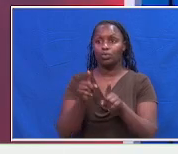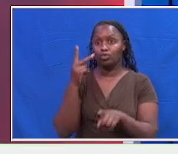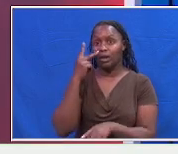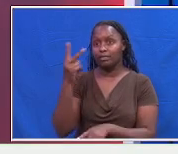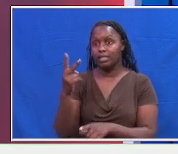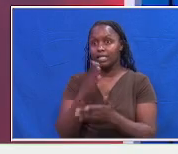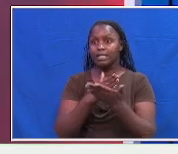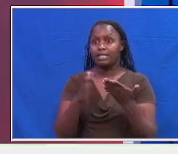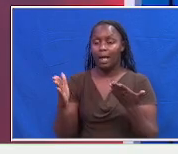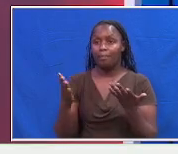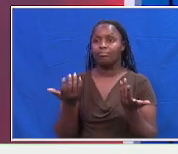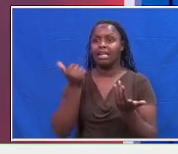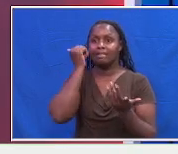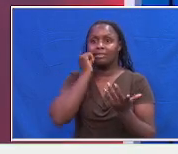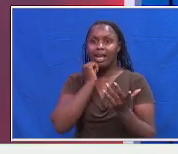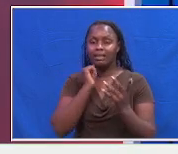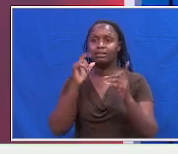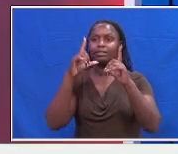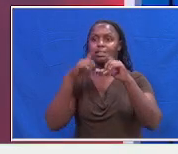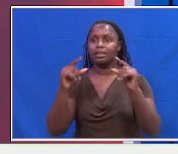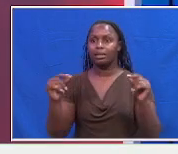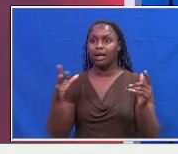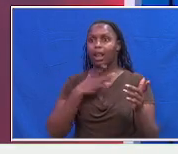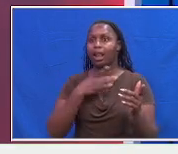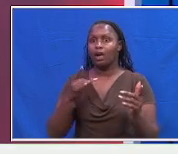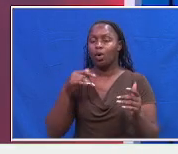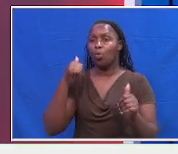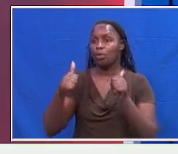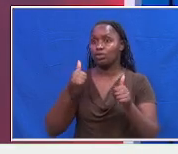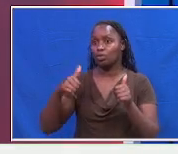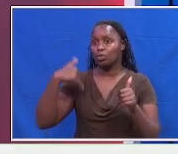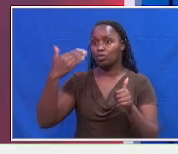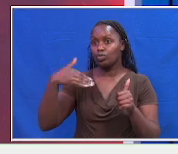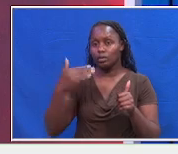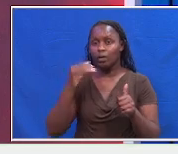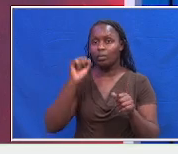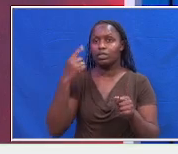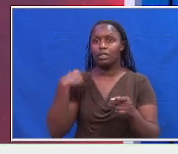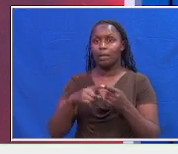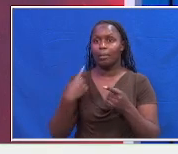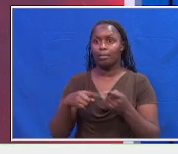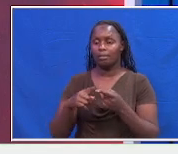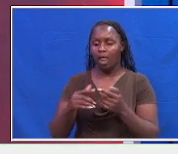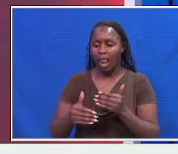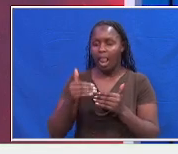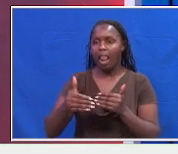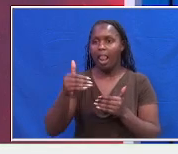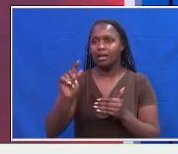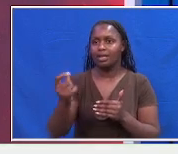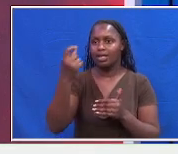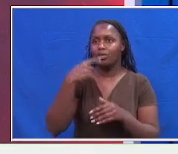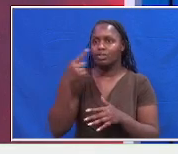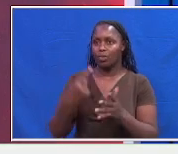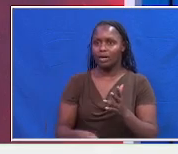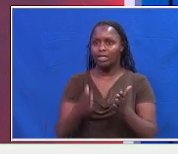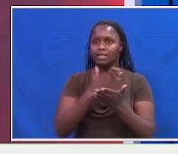very sad statements, statements that usually would pass in Kenya in previous times, when you say that certain groups